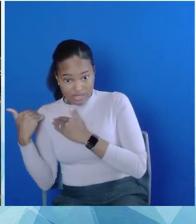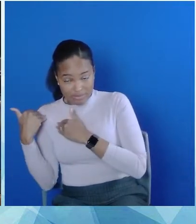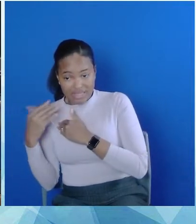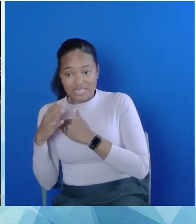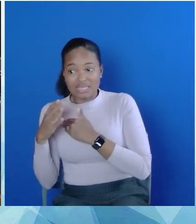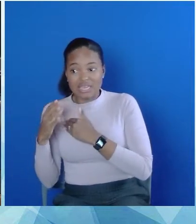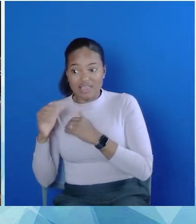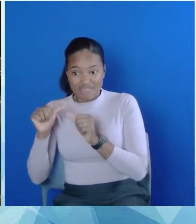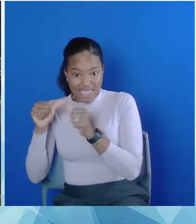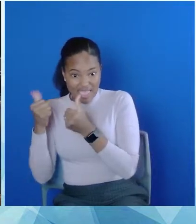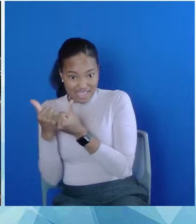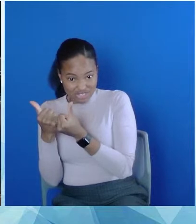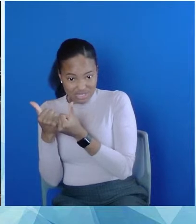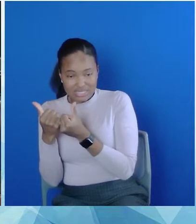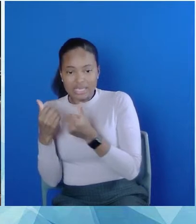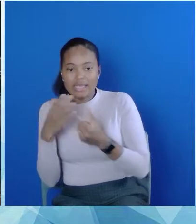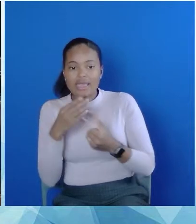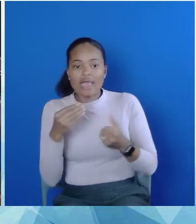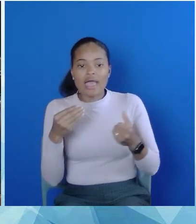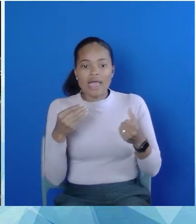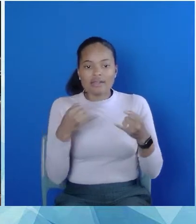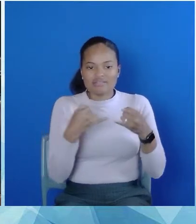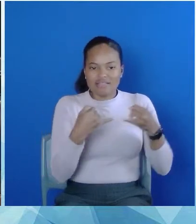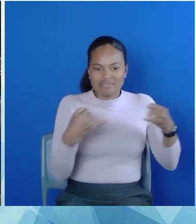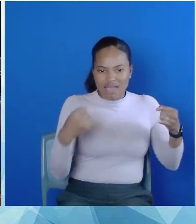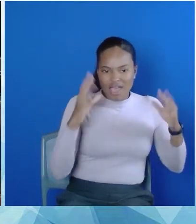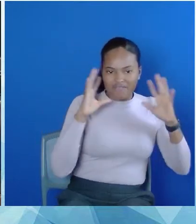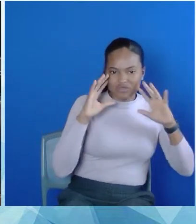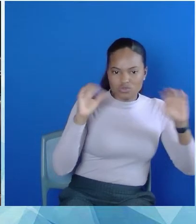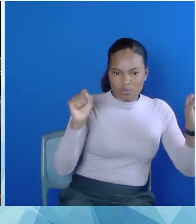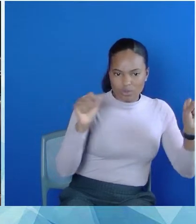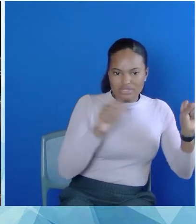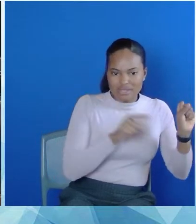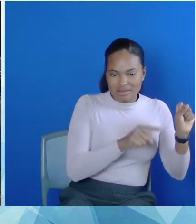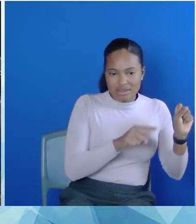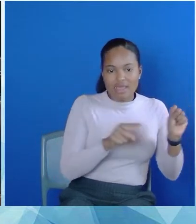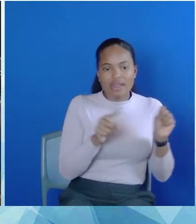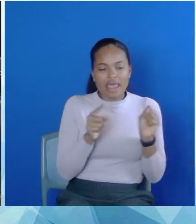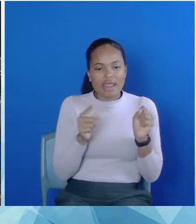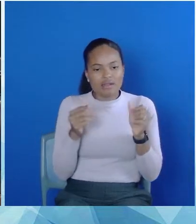speak, getting back closer to its original language.